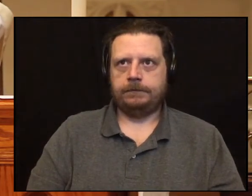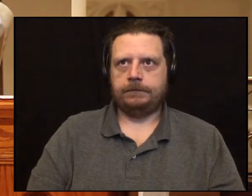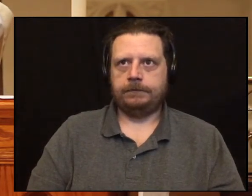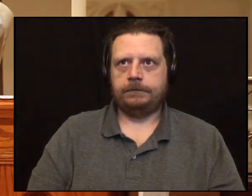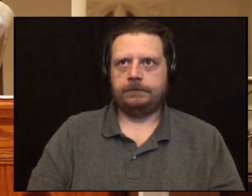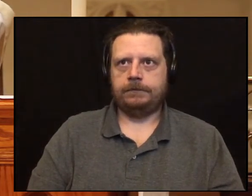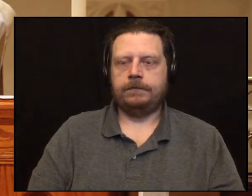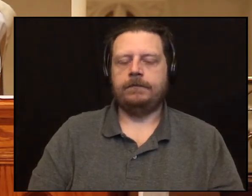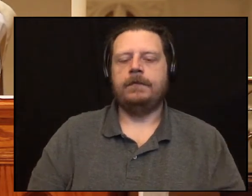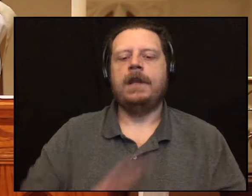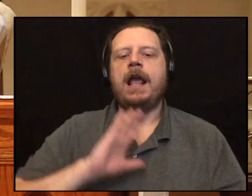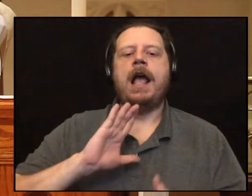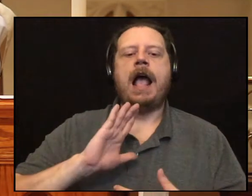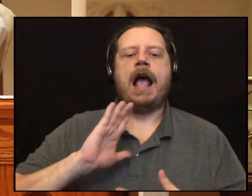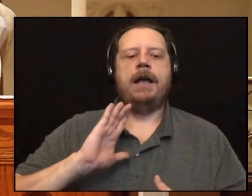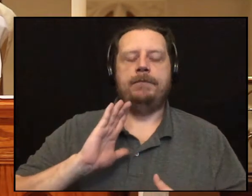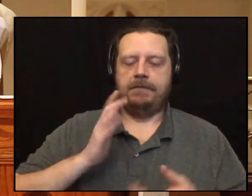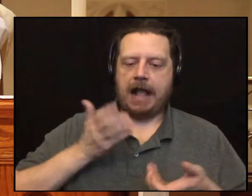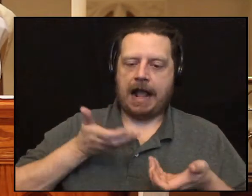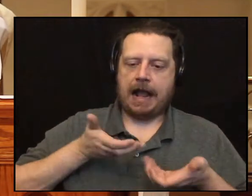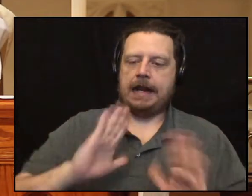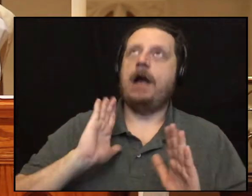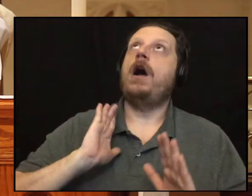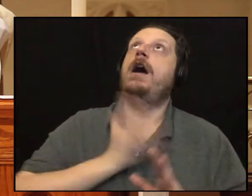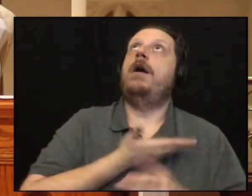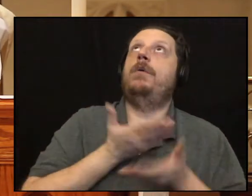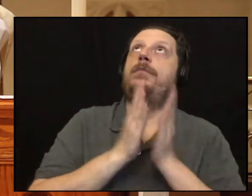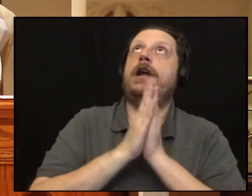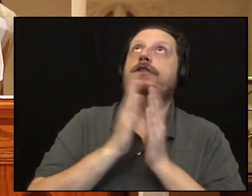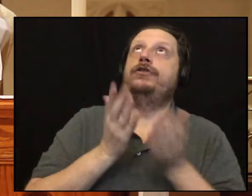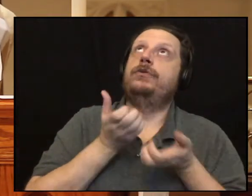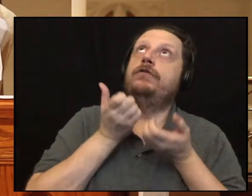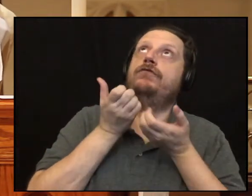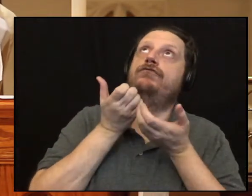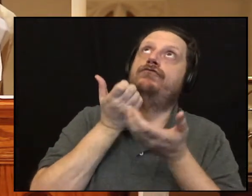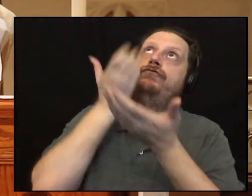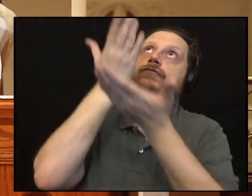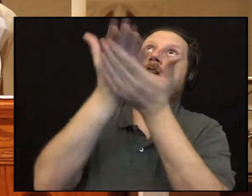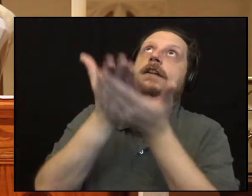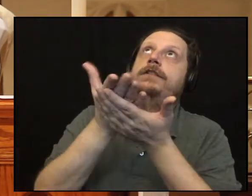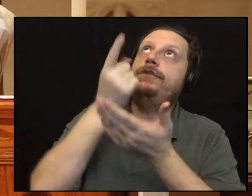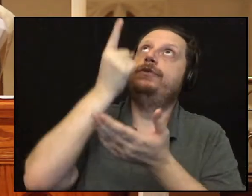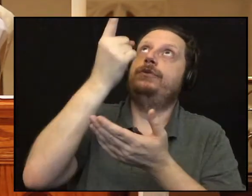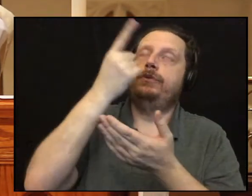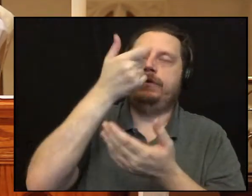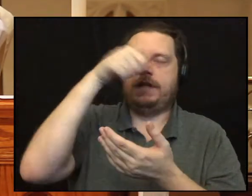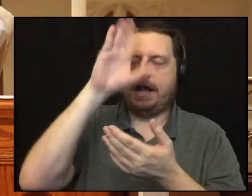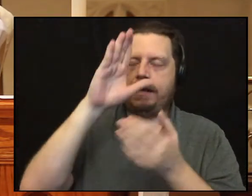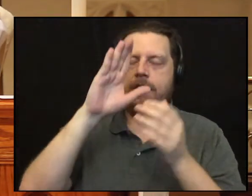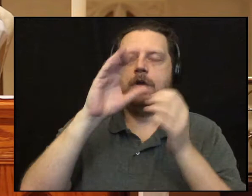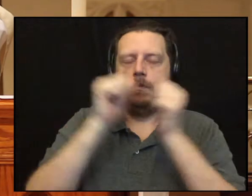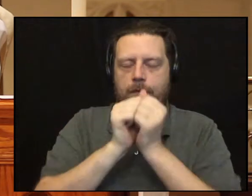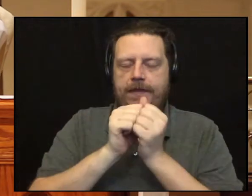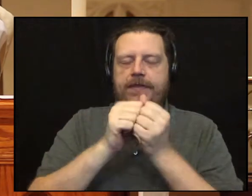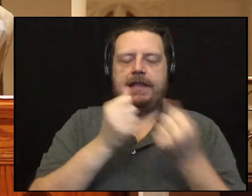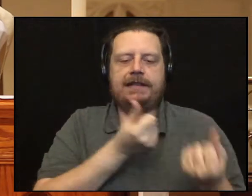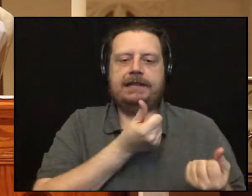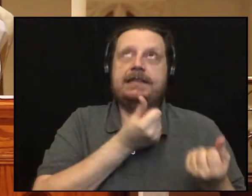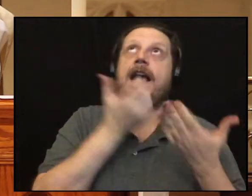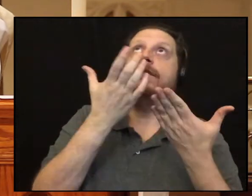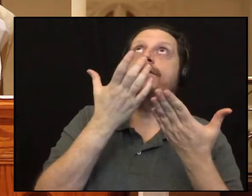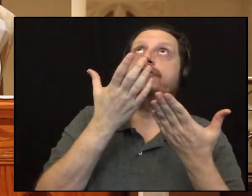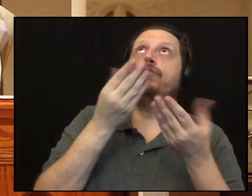May our prayers rise up to you, O God, together with the sacrificial offerings, so that, purified by